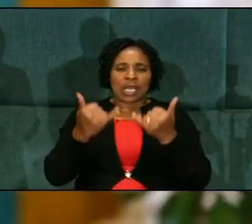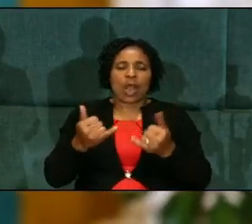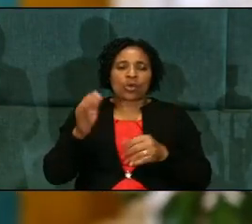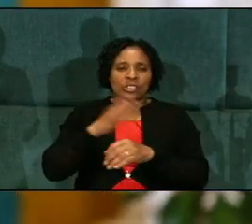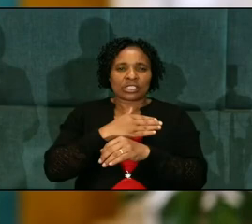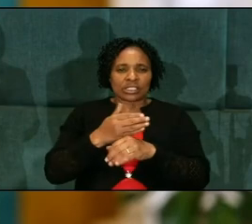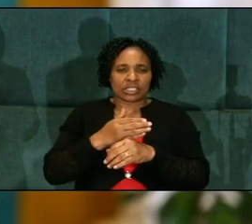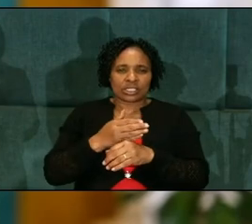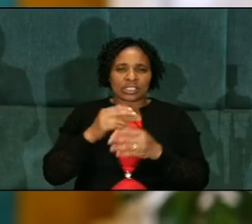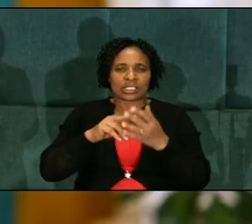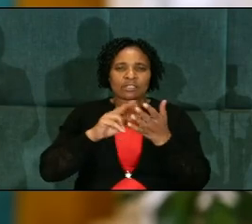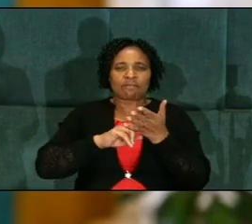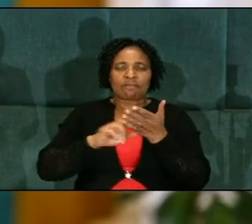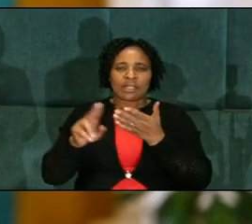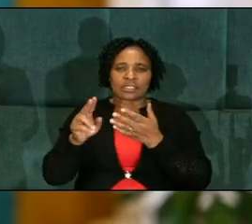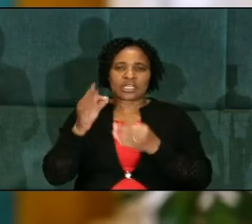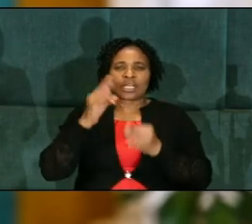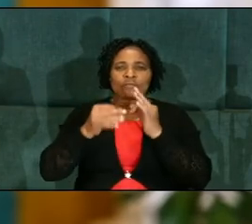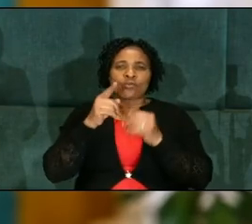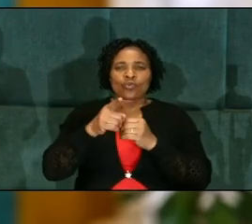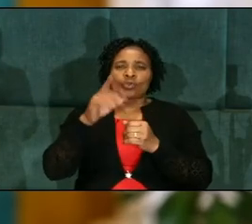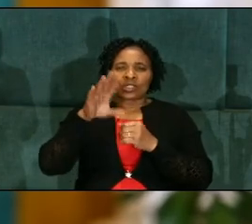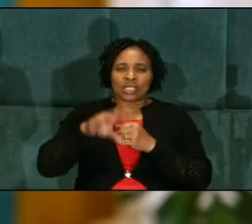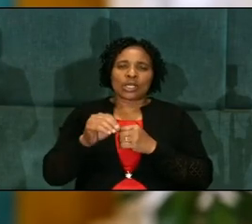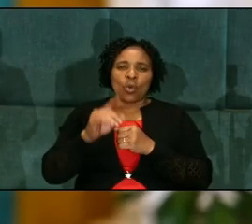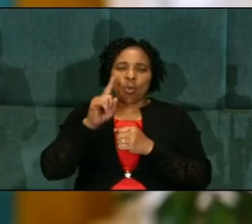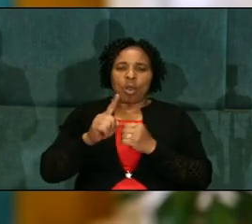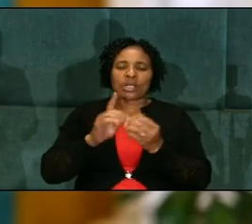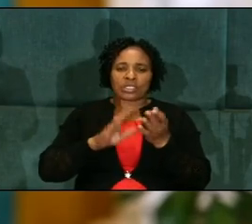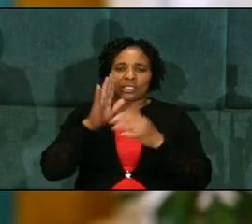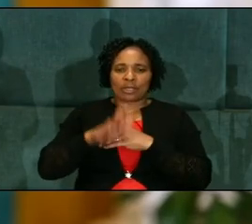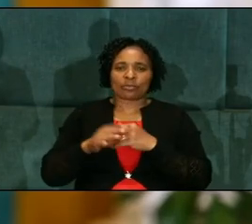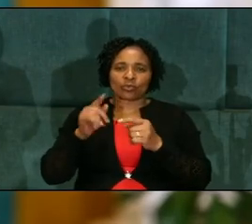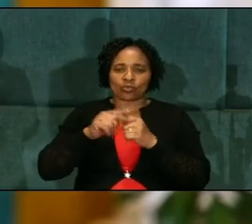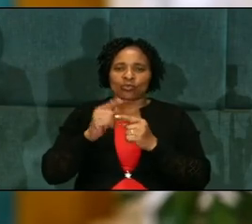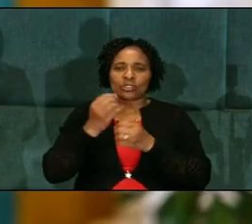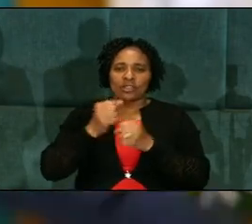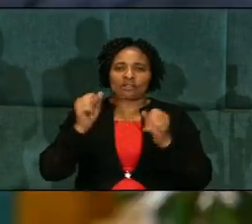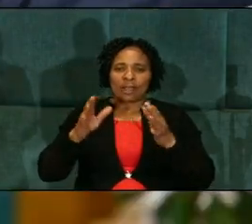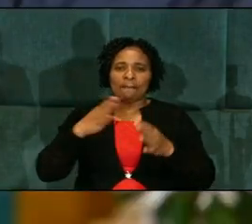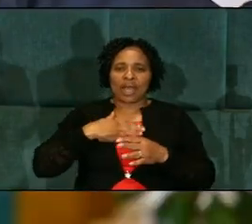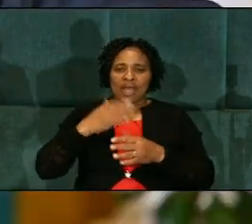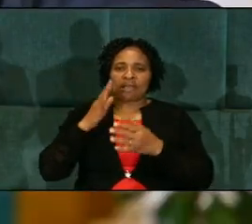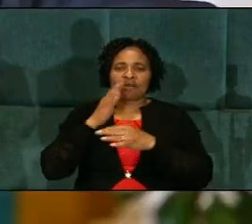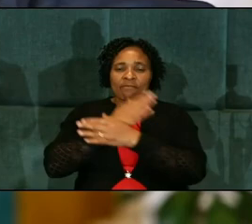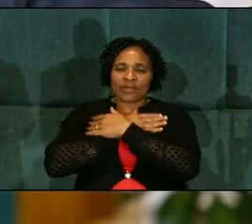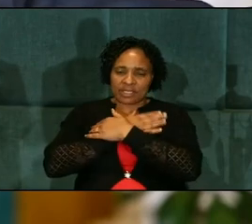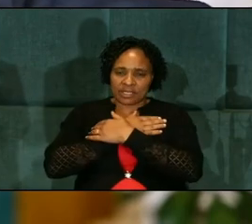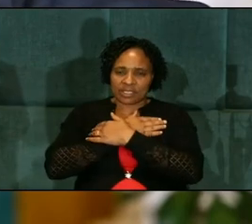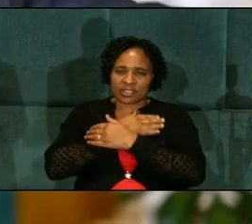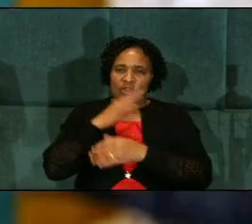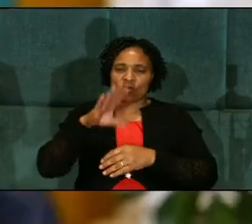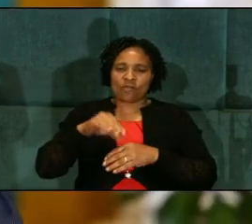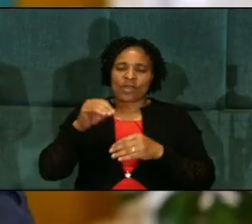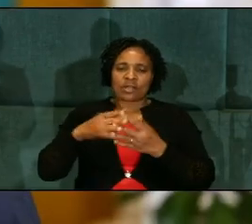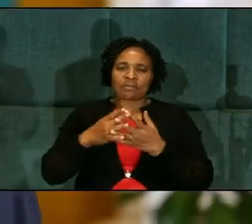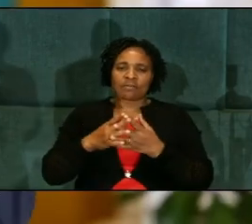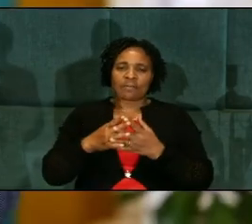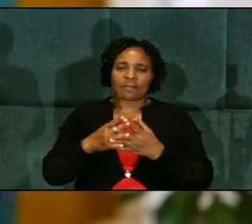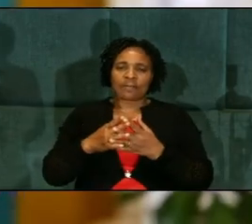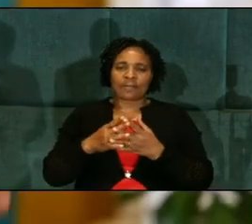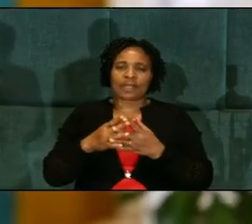this stanza. If you take one step towards the Savior, my friend, you'll find his arms open wide.